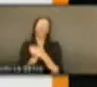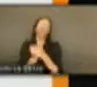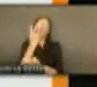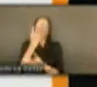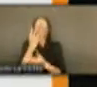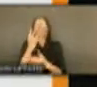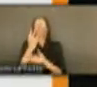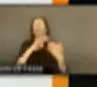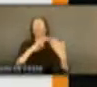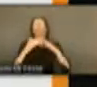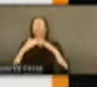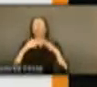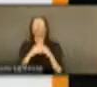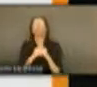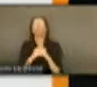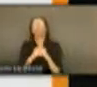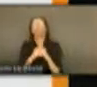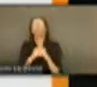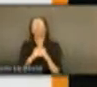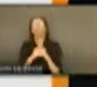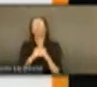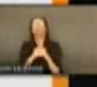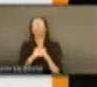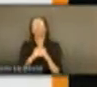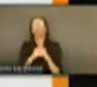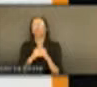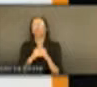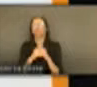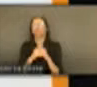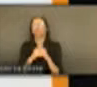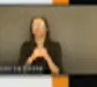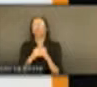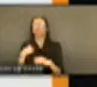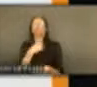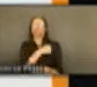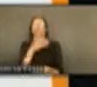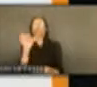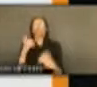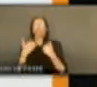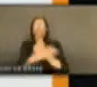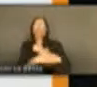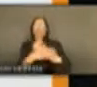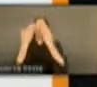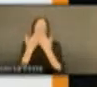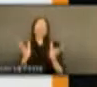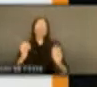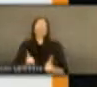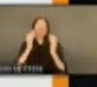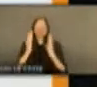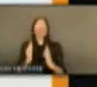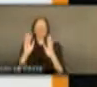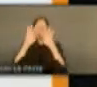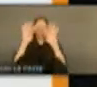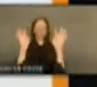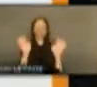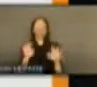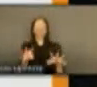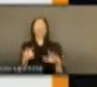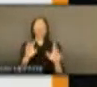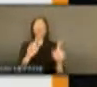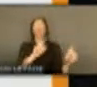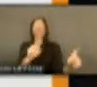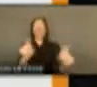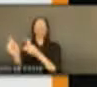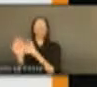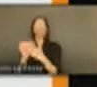survey that is now open through the end of the day on Friday, February 26. This survey